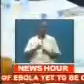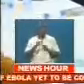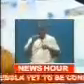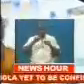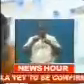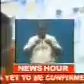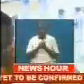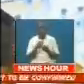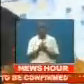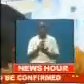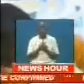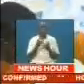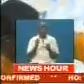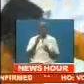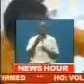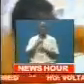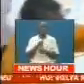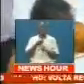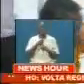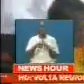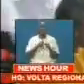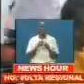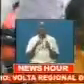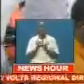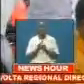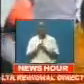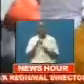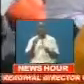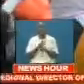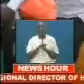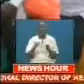say the country stands to gain from the international body if